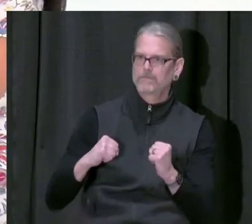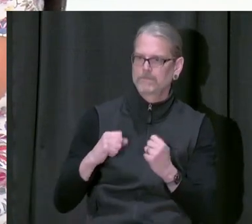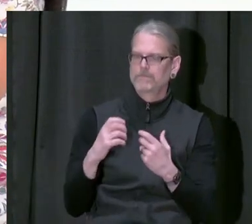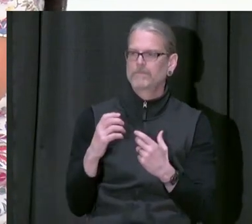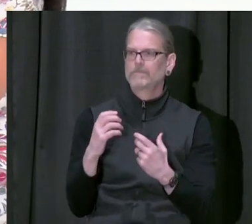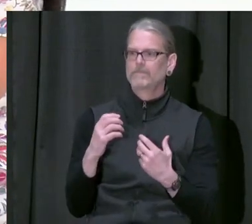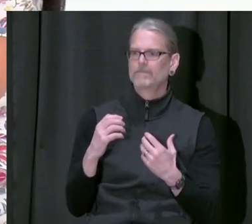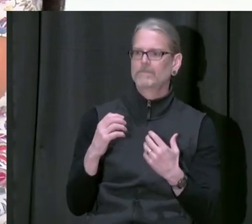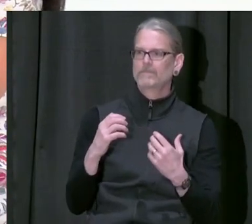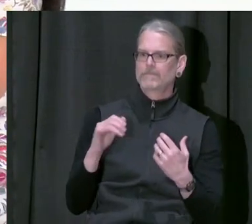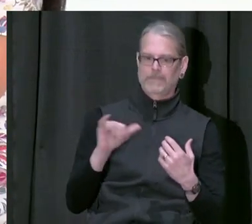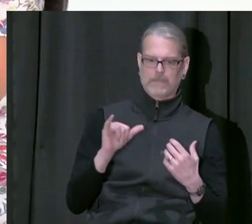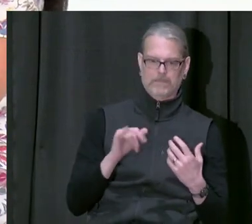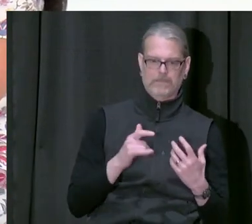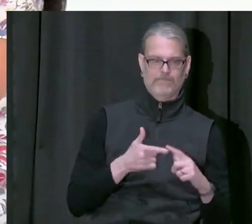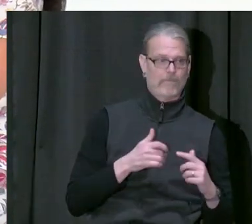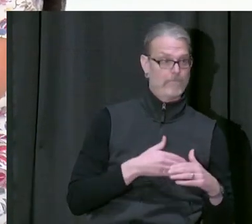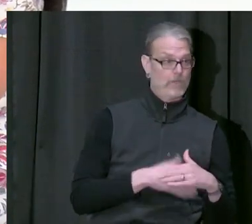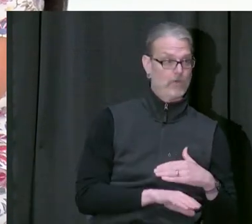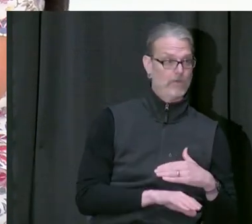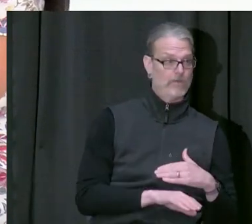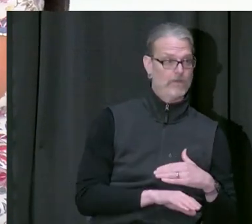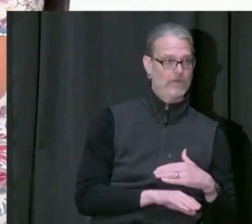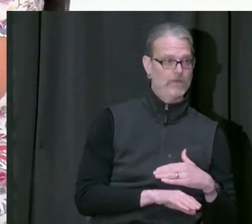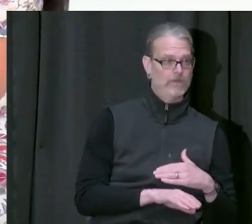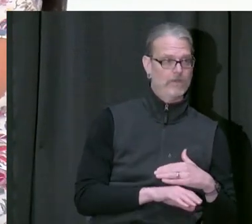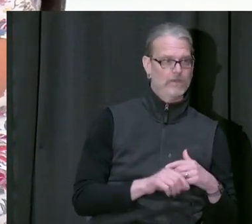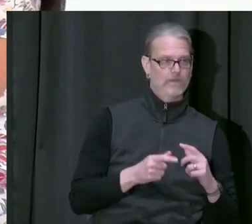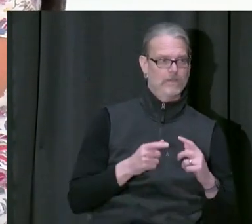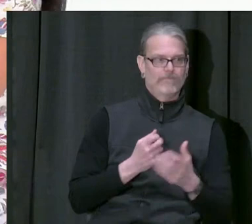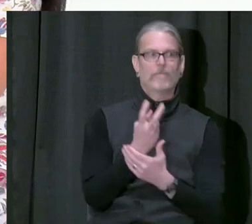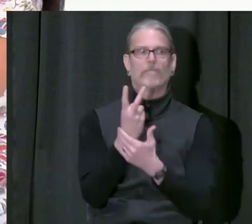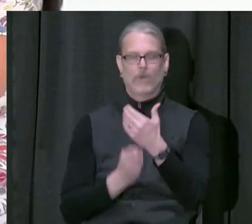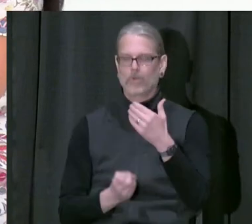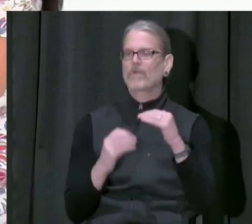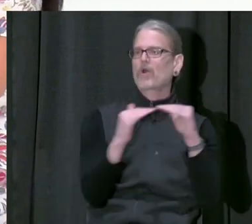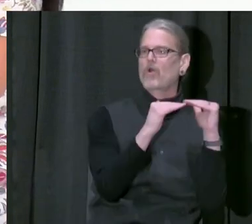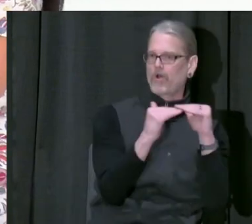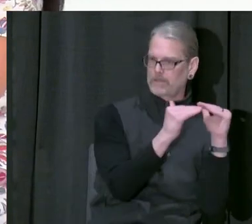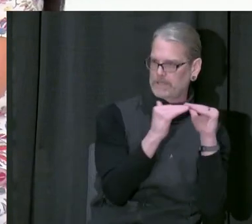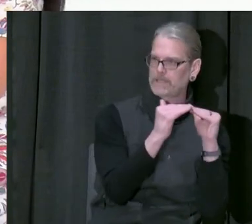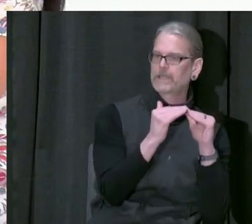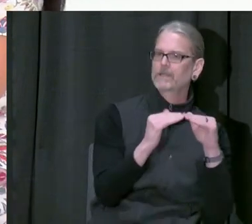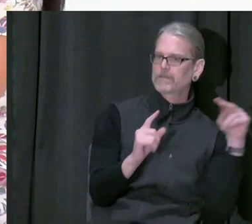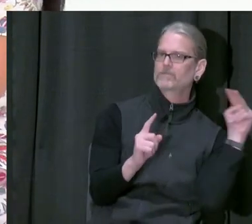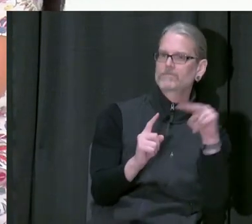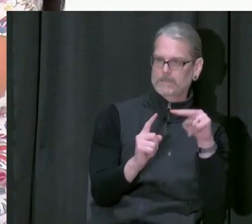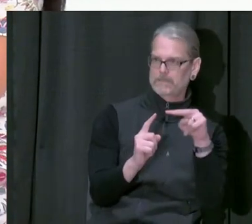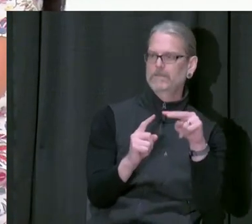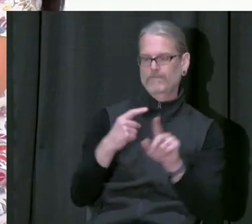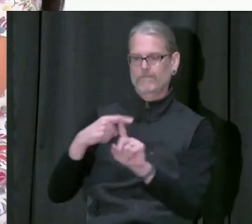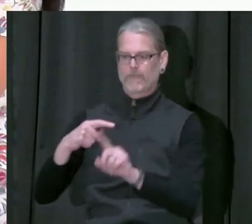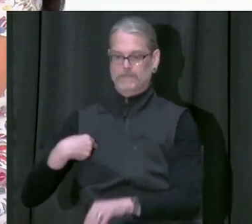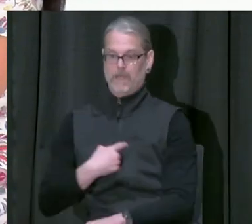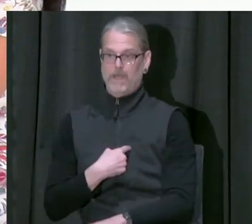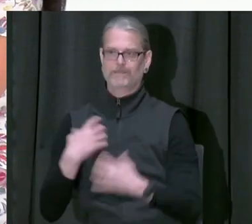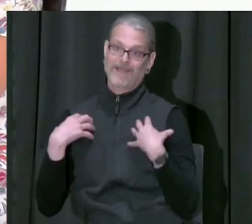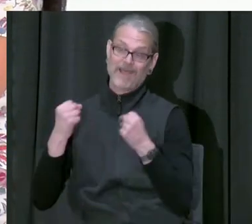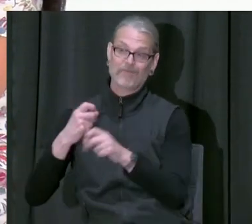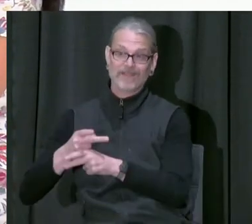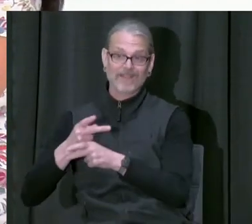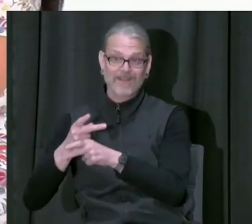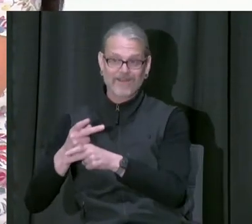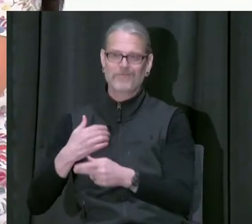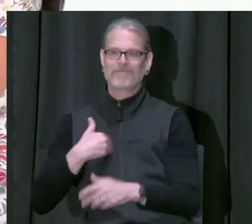from both the colleague perspective, the customer perspective, and in this case, you know, for us, because we're a healthcare company, so you've